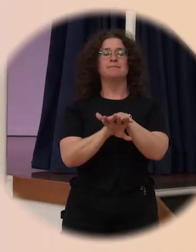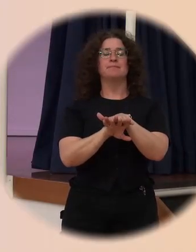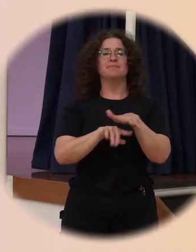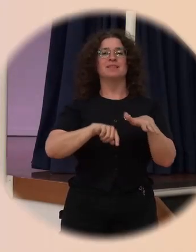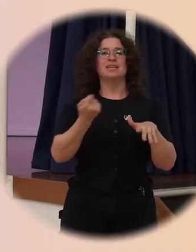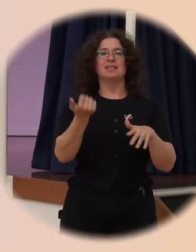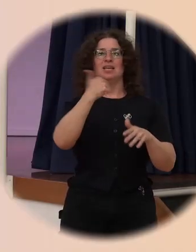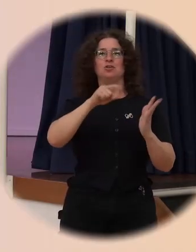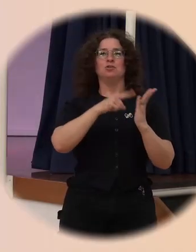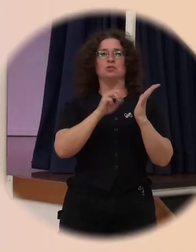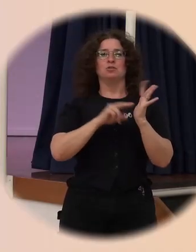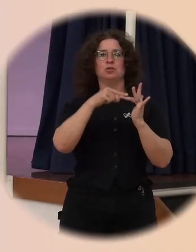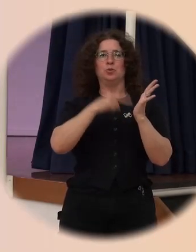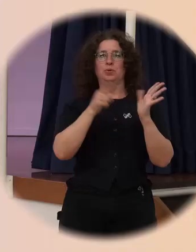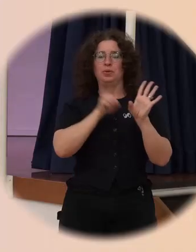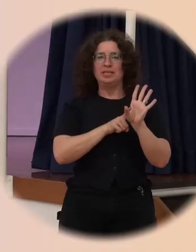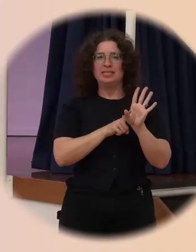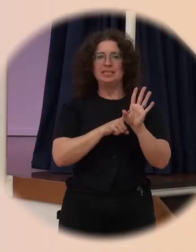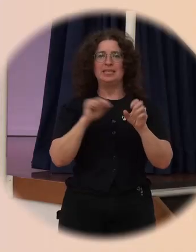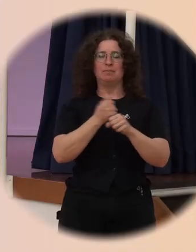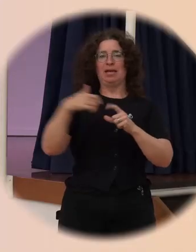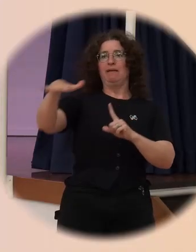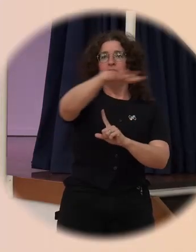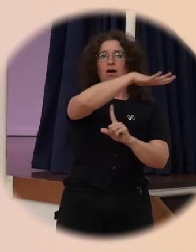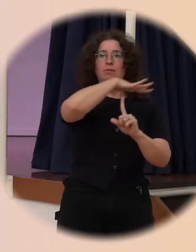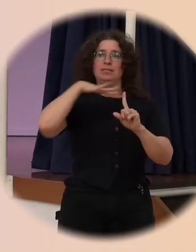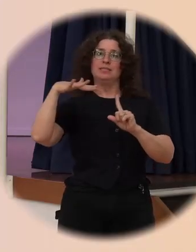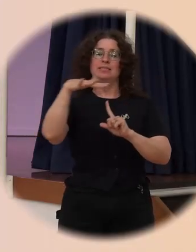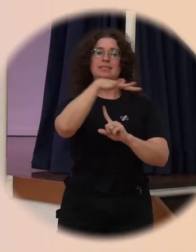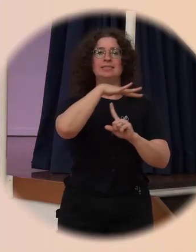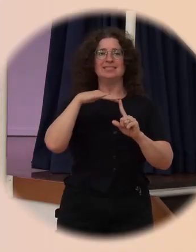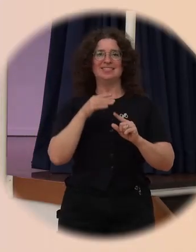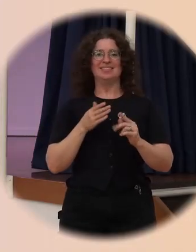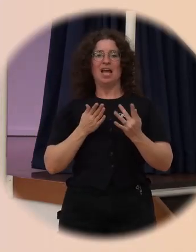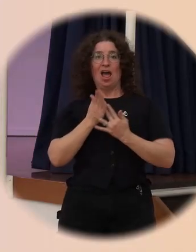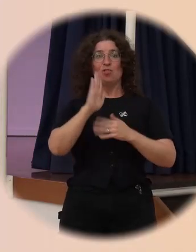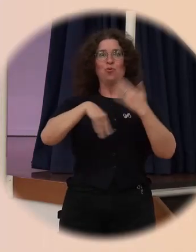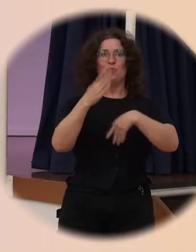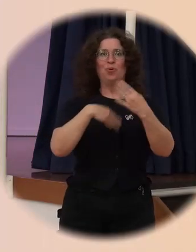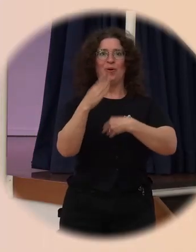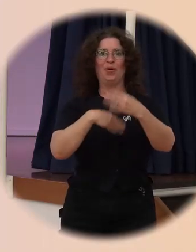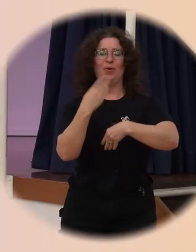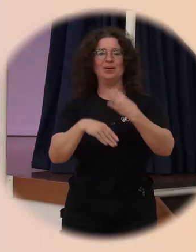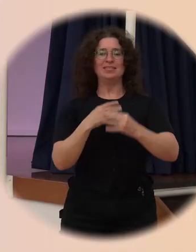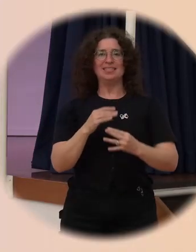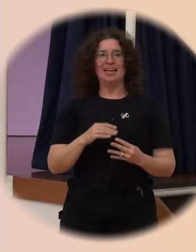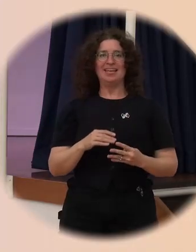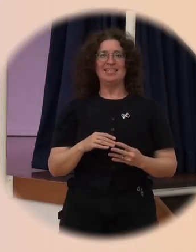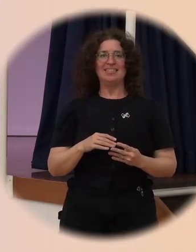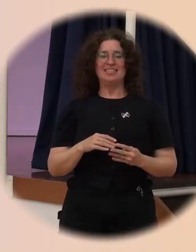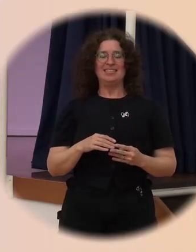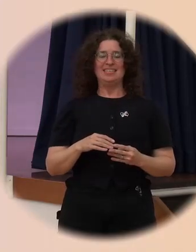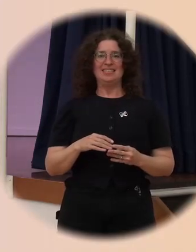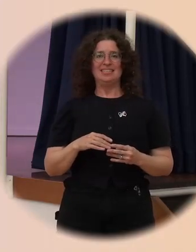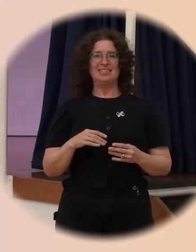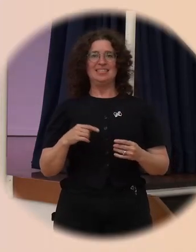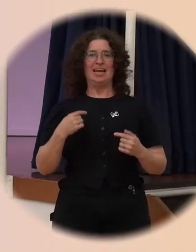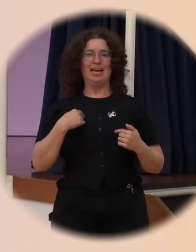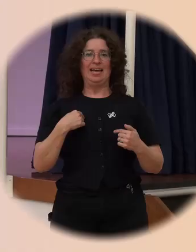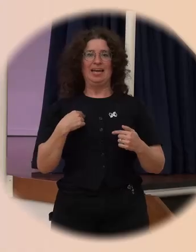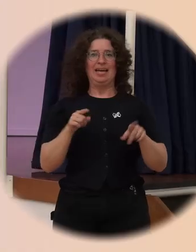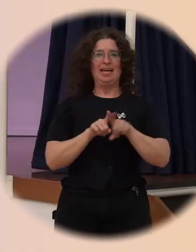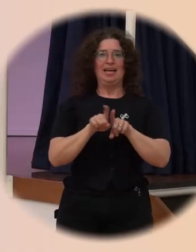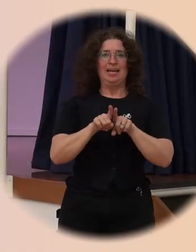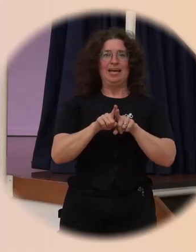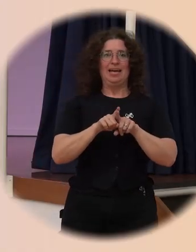used Unity to make the environment. And through this whole process of development, which I'll talk, the